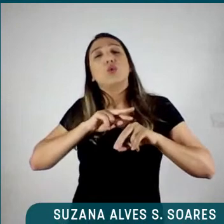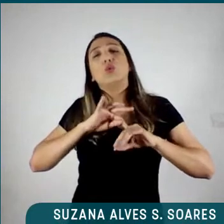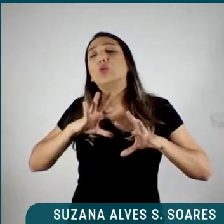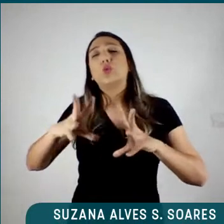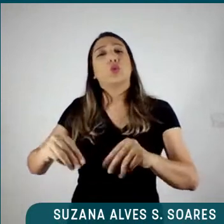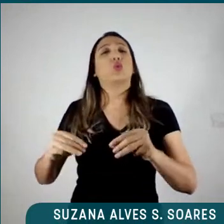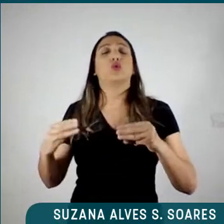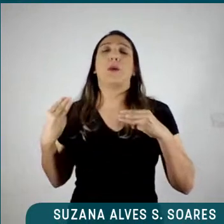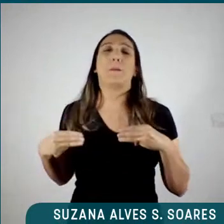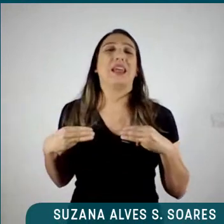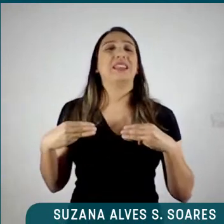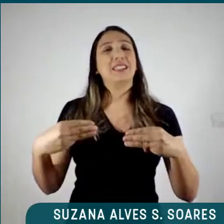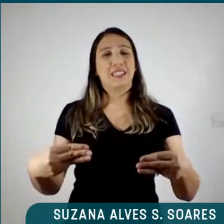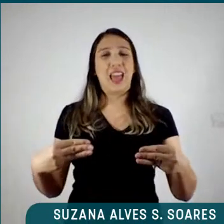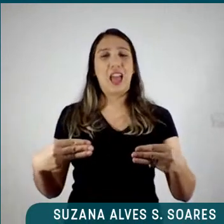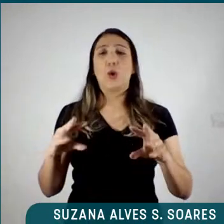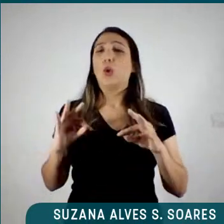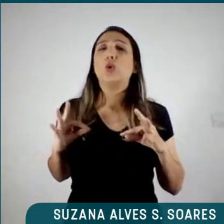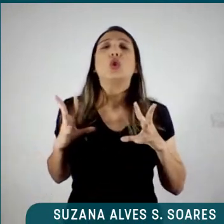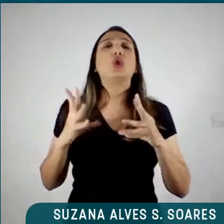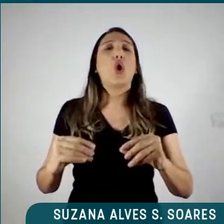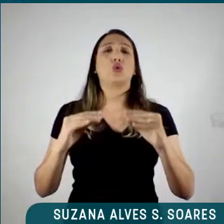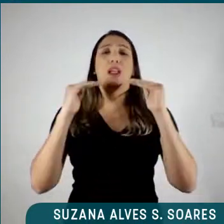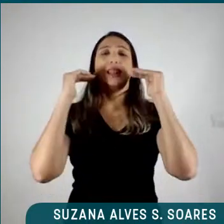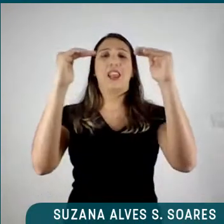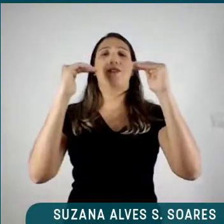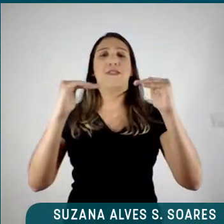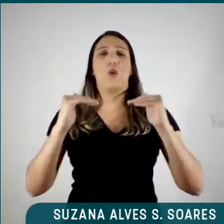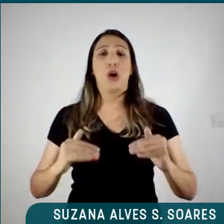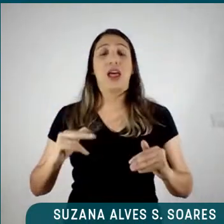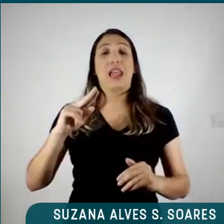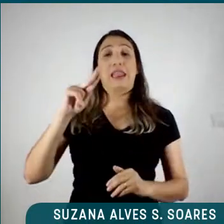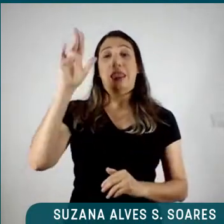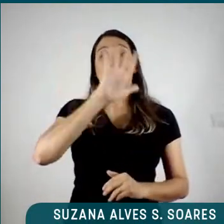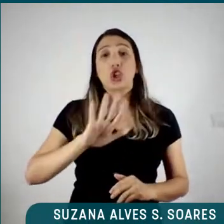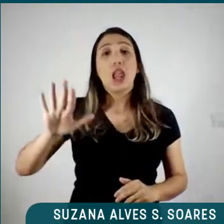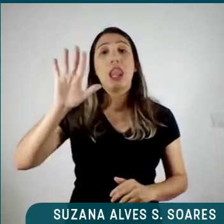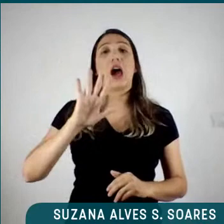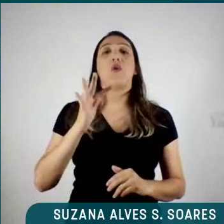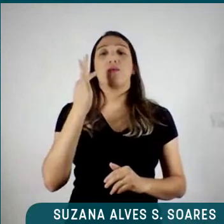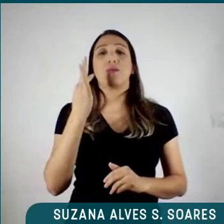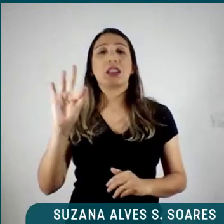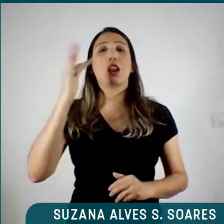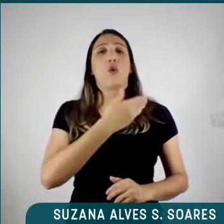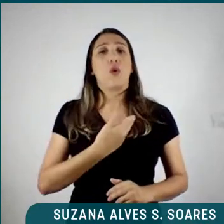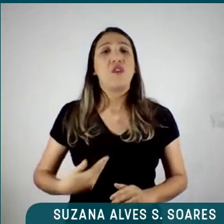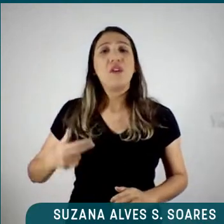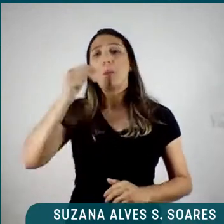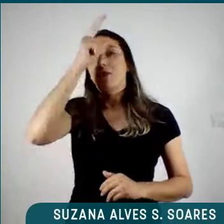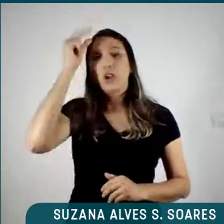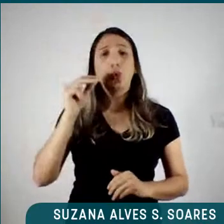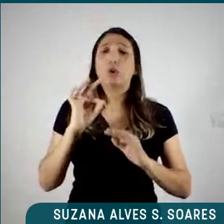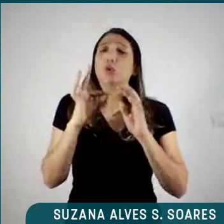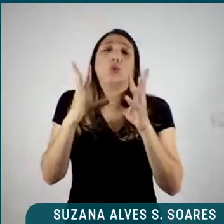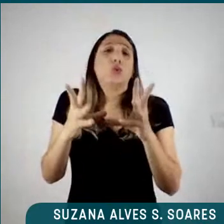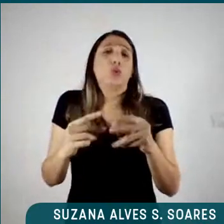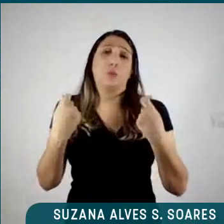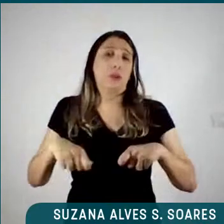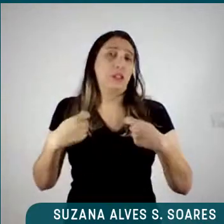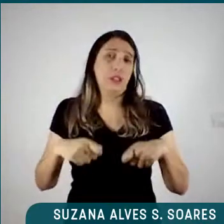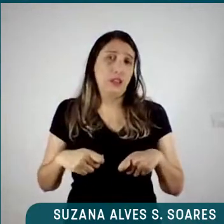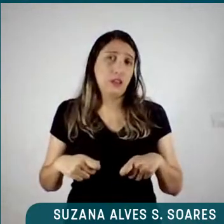policies on a transversal manner. We have to think about these policies in all levels, federal,